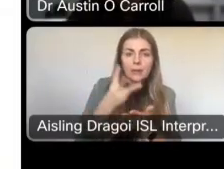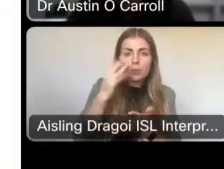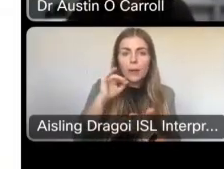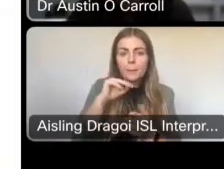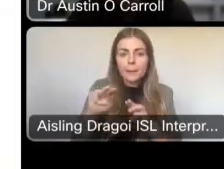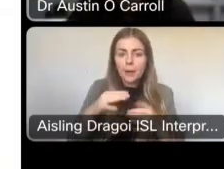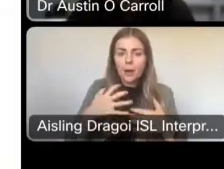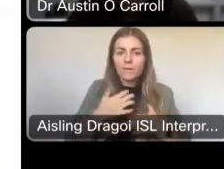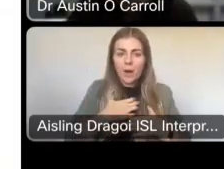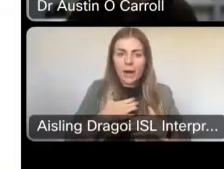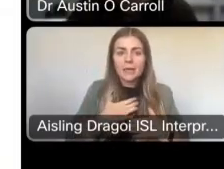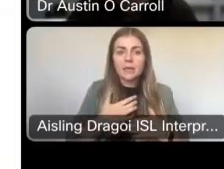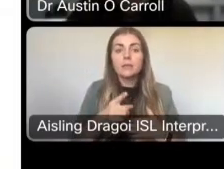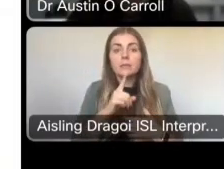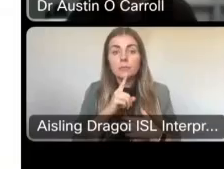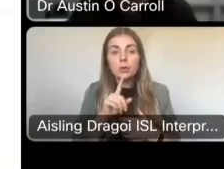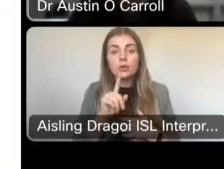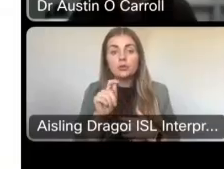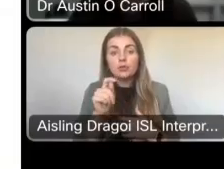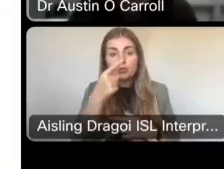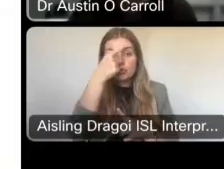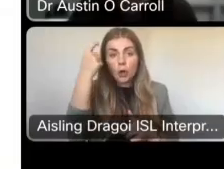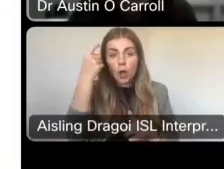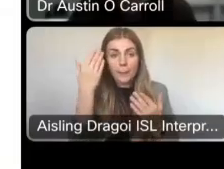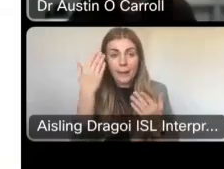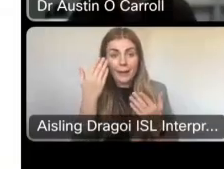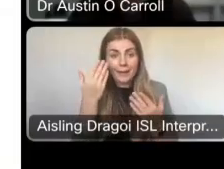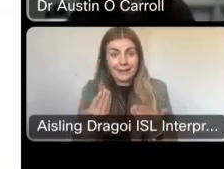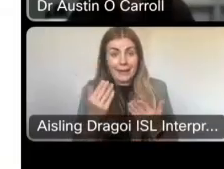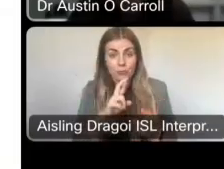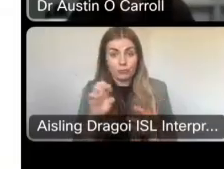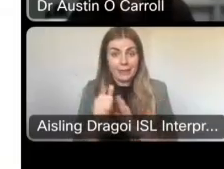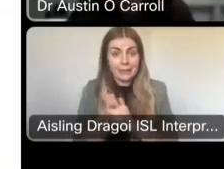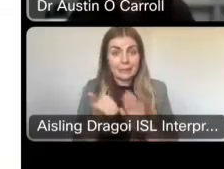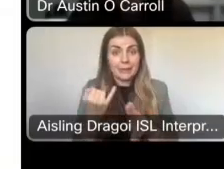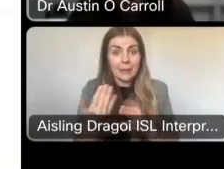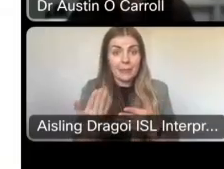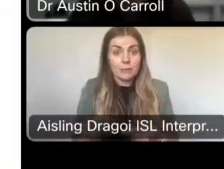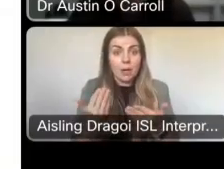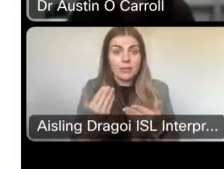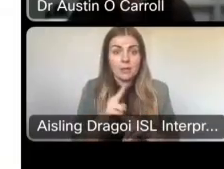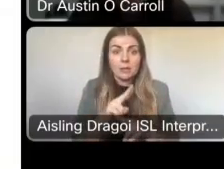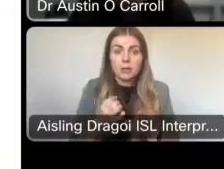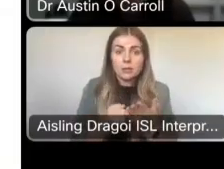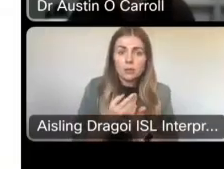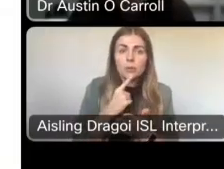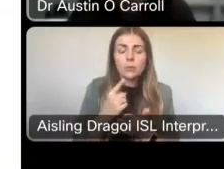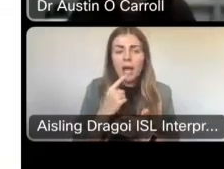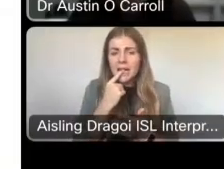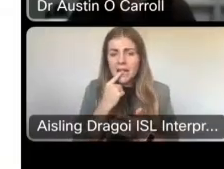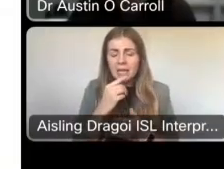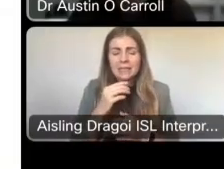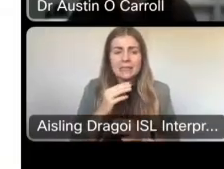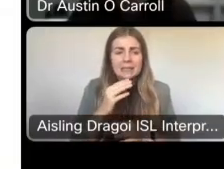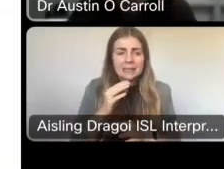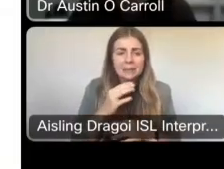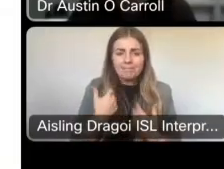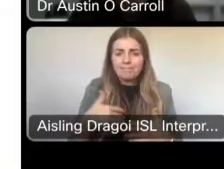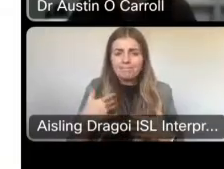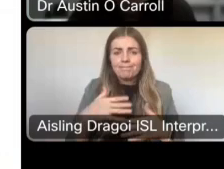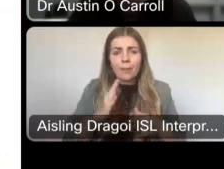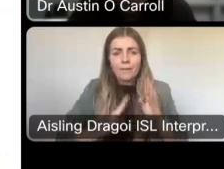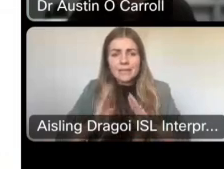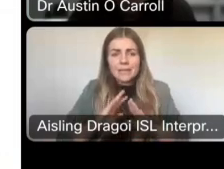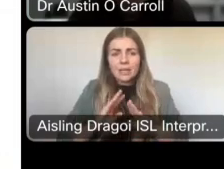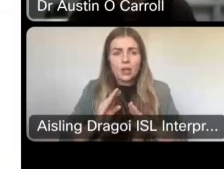Trauma is re-experienced in the present, not as a story, but as profoundly disturbing physical sensations and emotions that may not be consciously